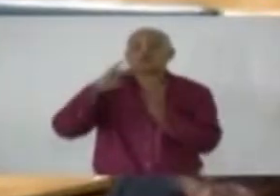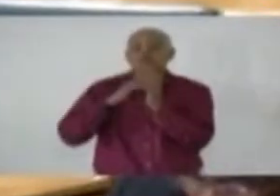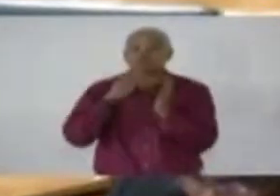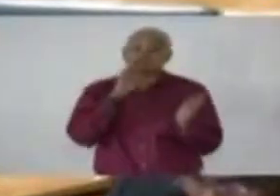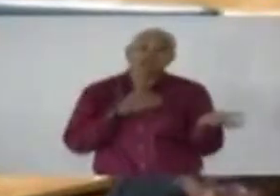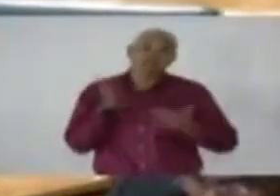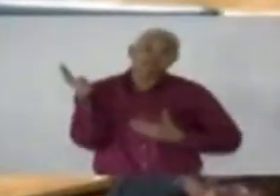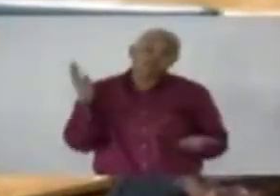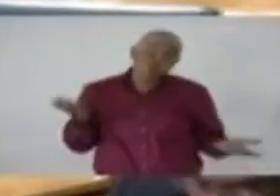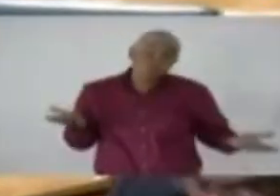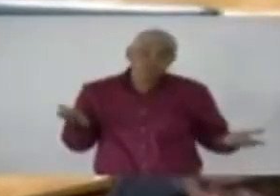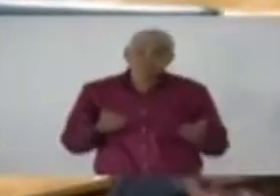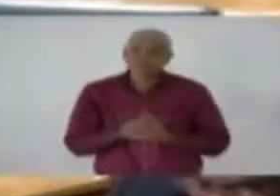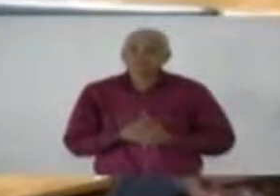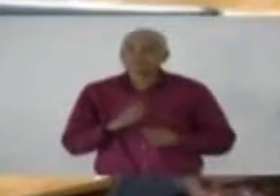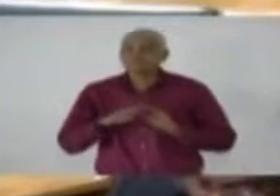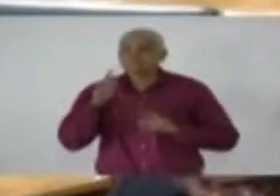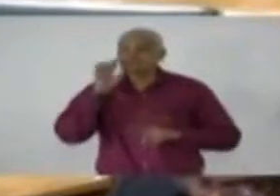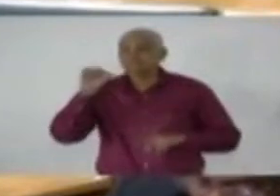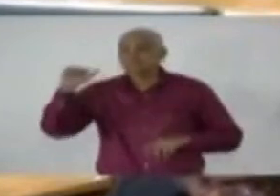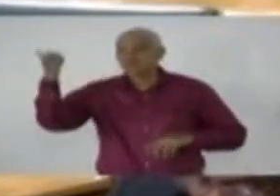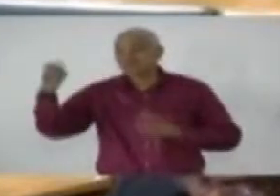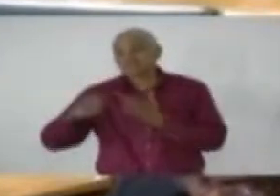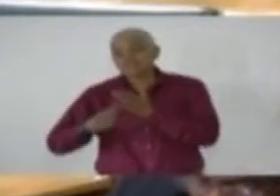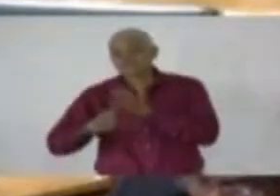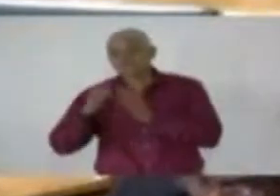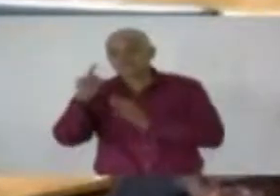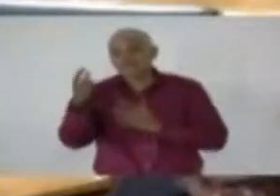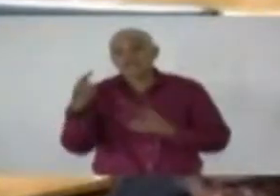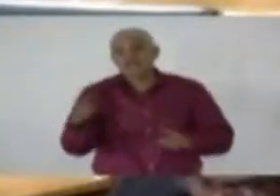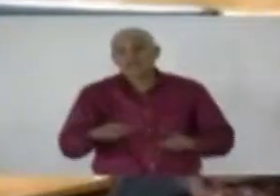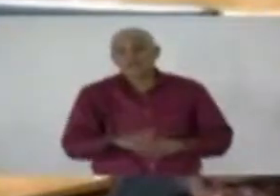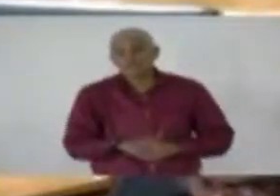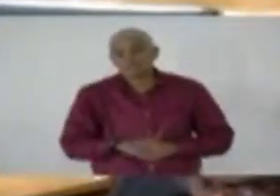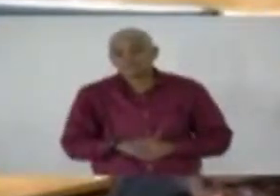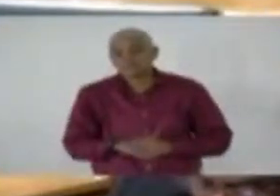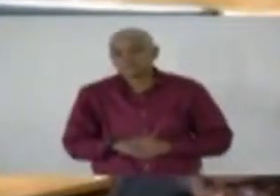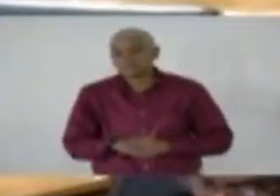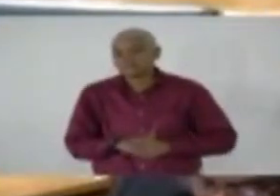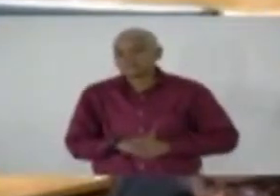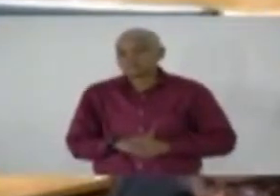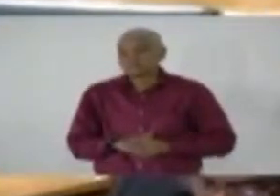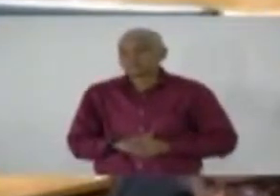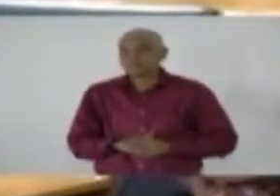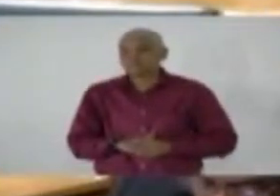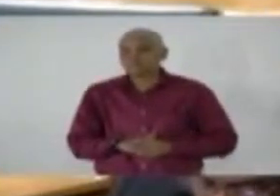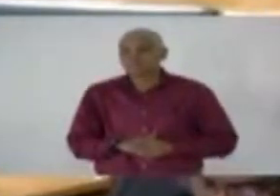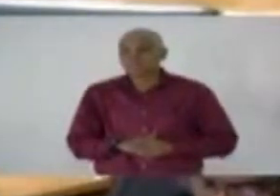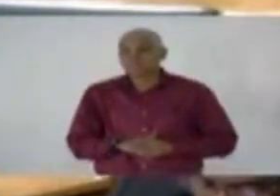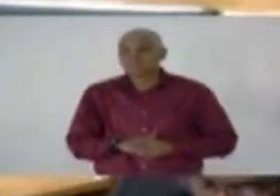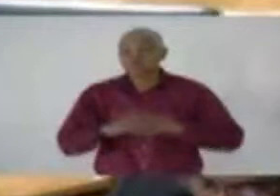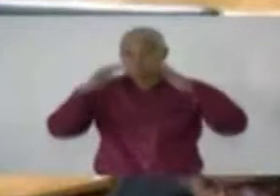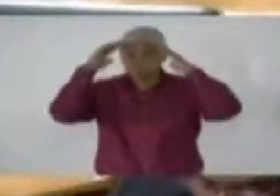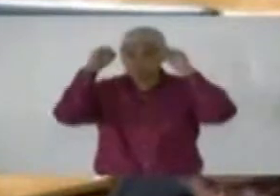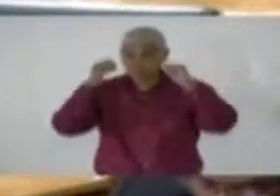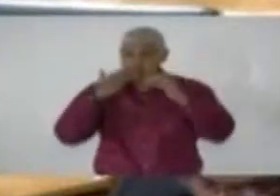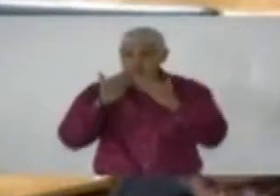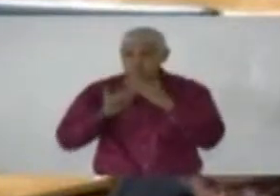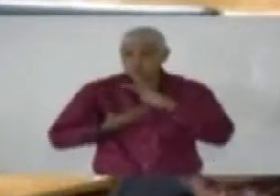exports. But that's for another discussion. Mr. President, without well-run,